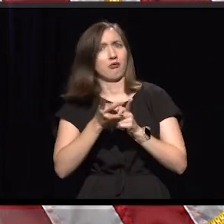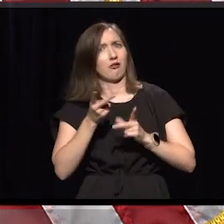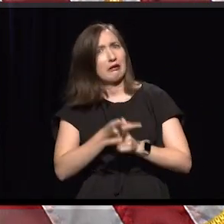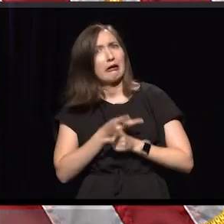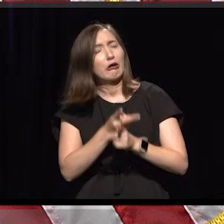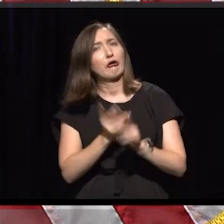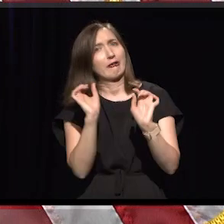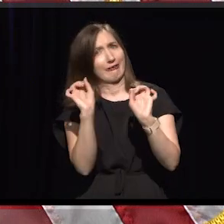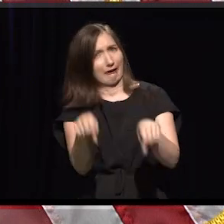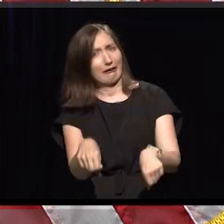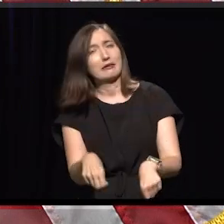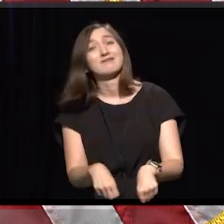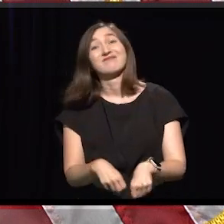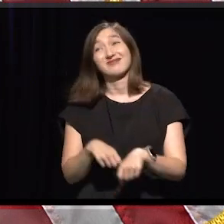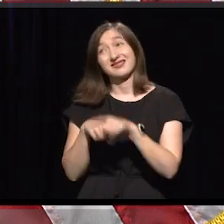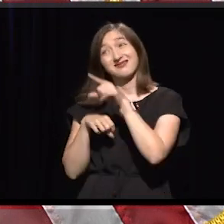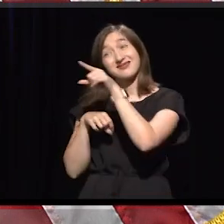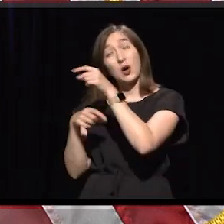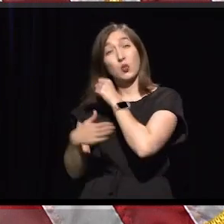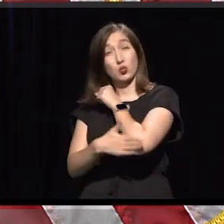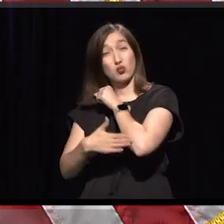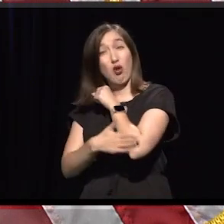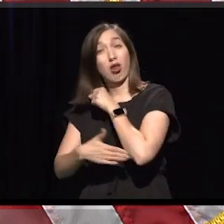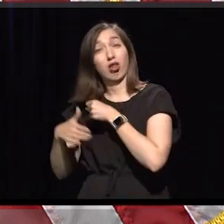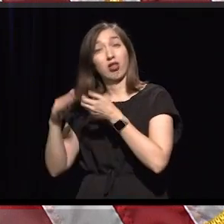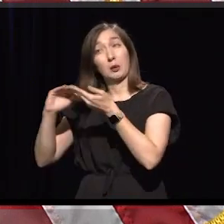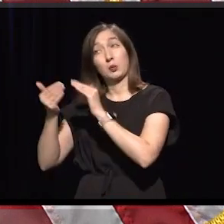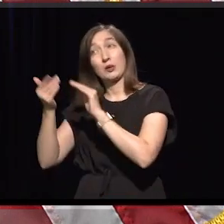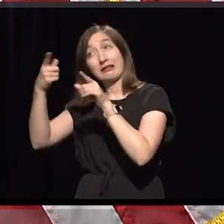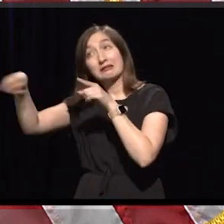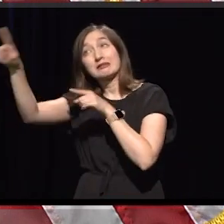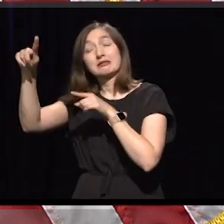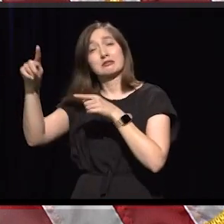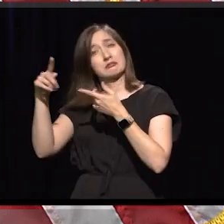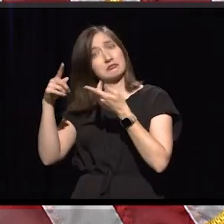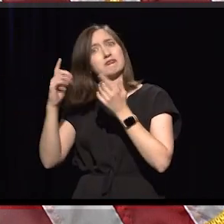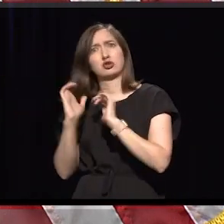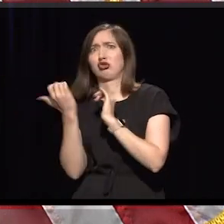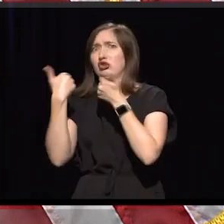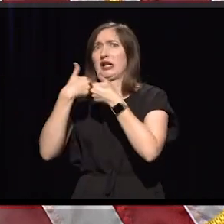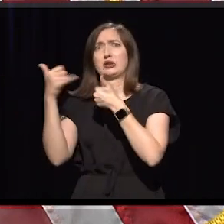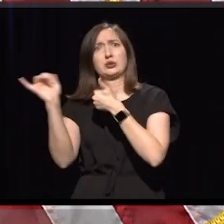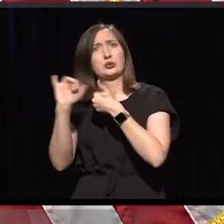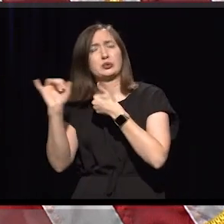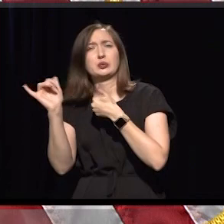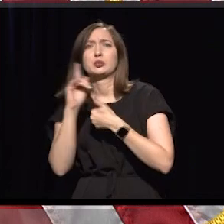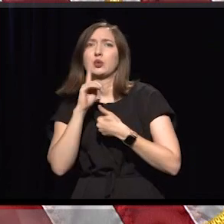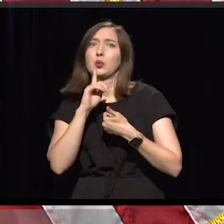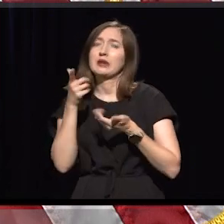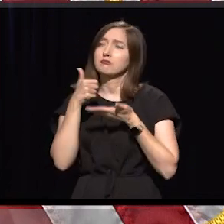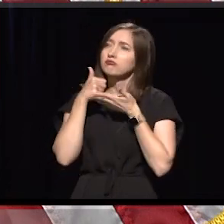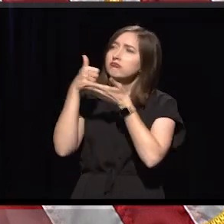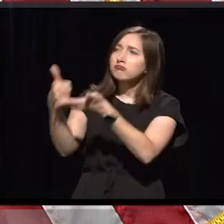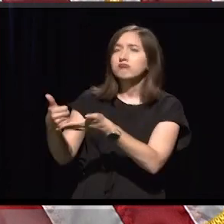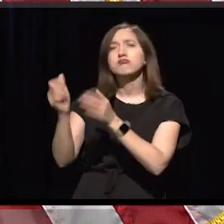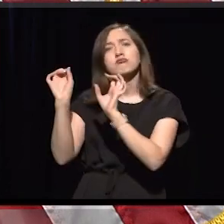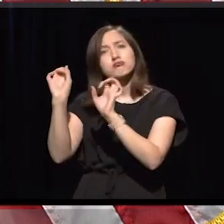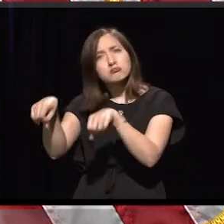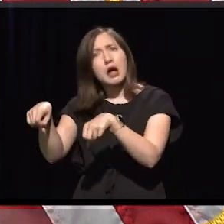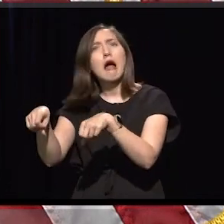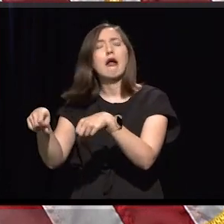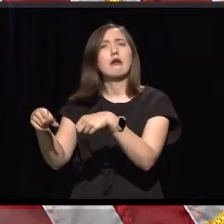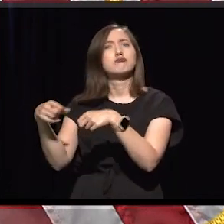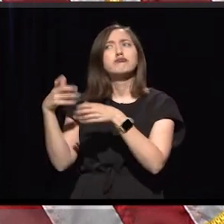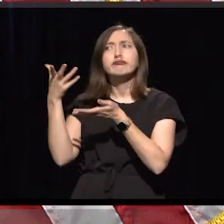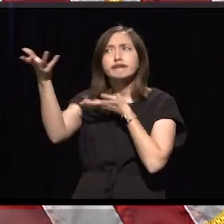heard, they've had some serious challenges just like we have during the past several weeks. So I think it's really helpful that we continue to open or to